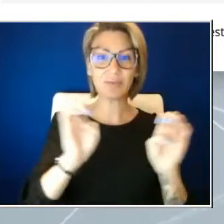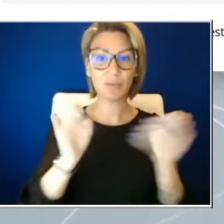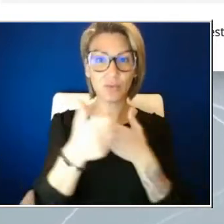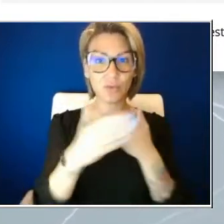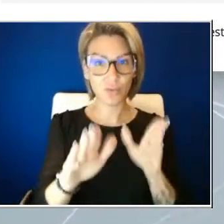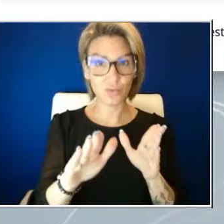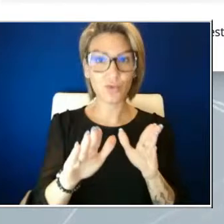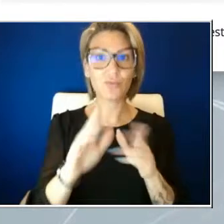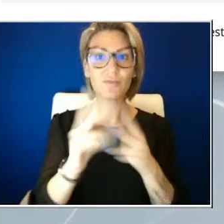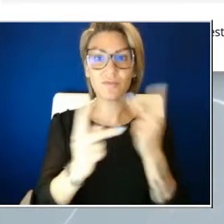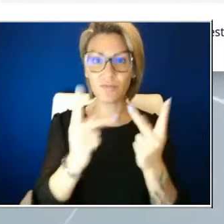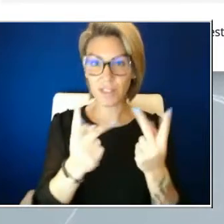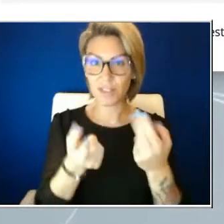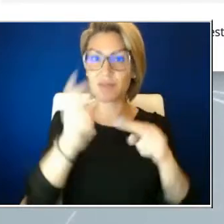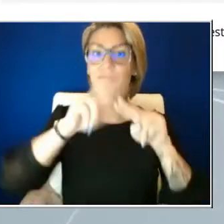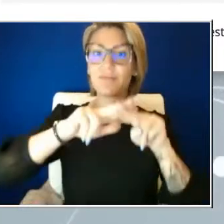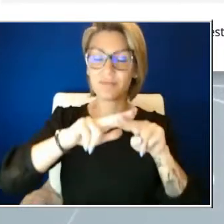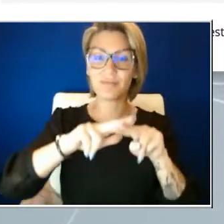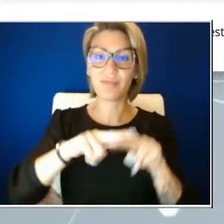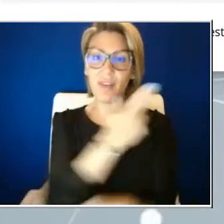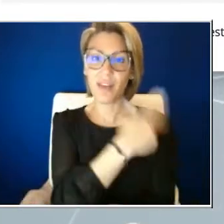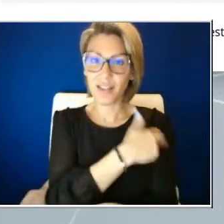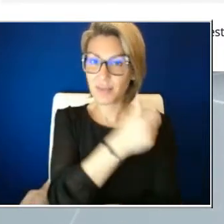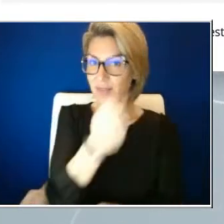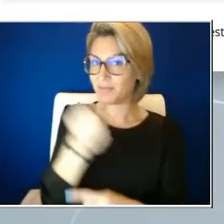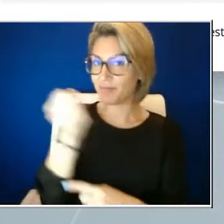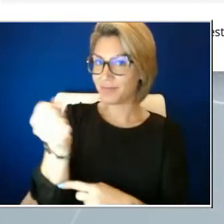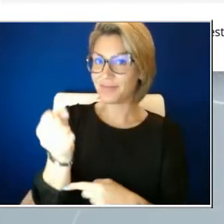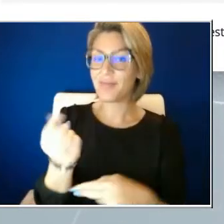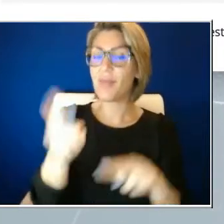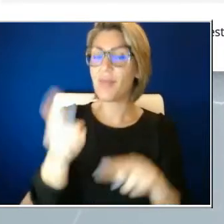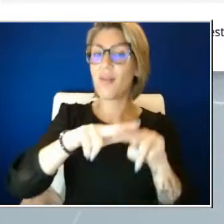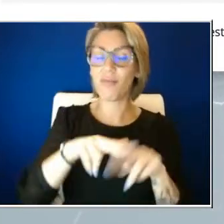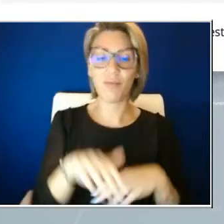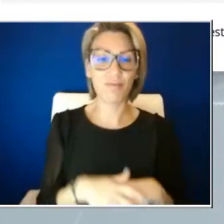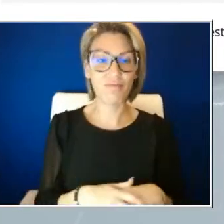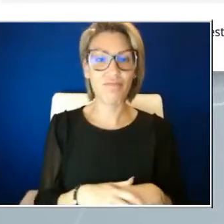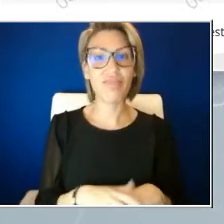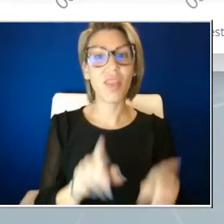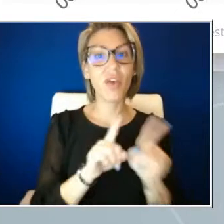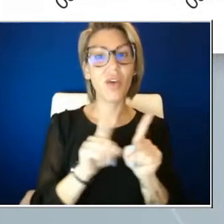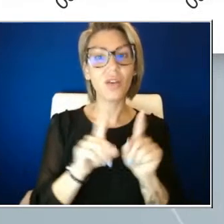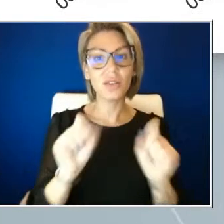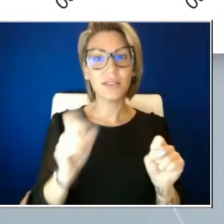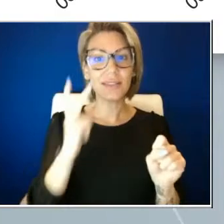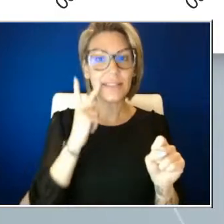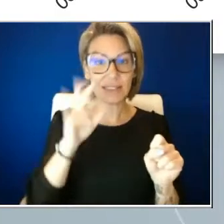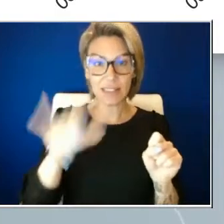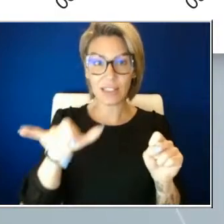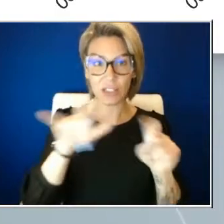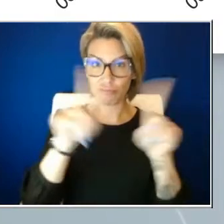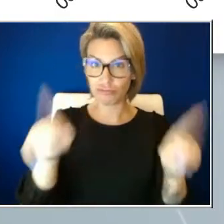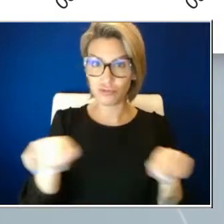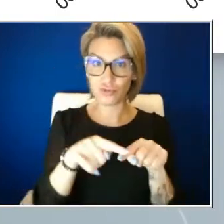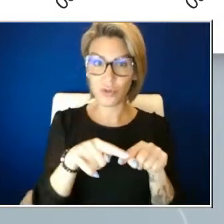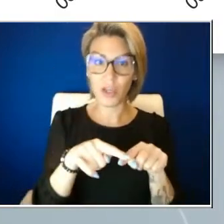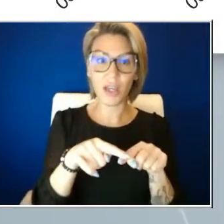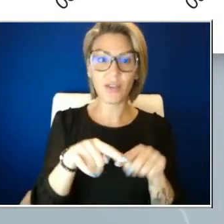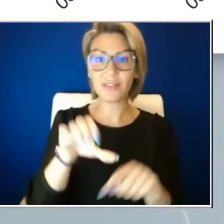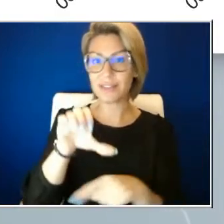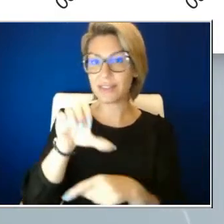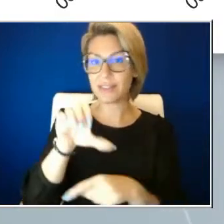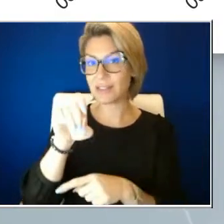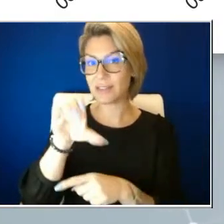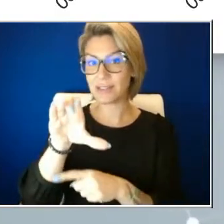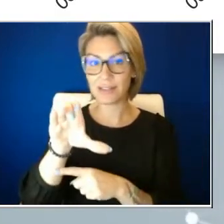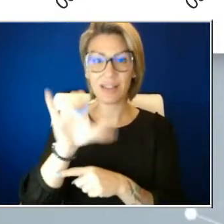up. Hospitalizations are up. And you can also see in this graph from the CDC, nationally, the